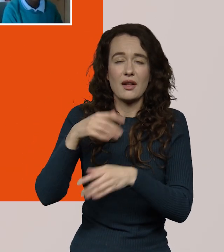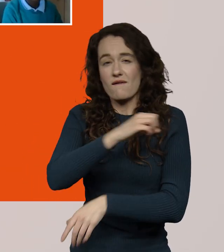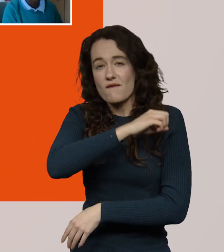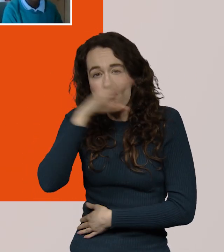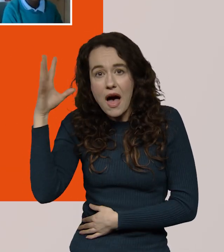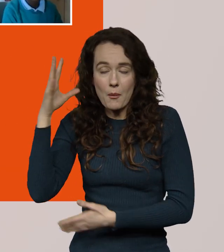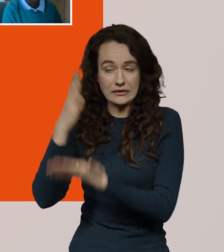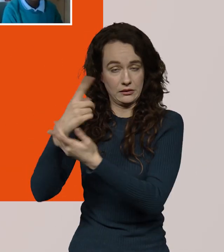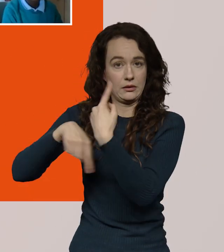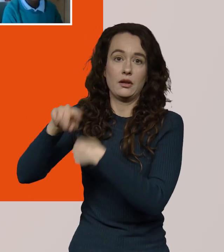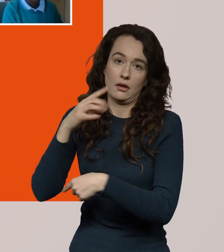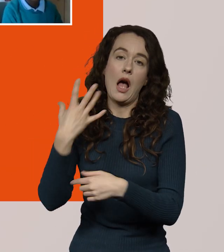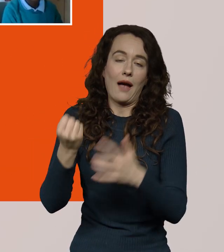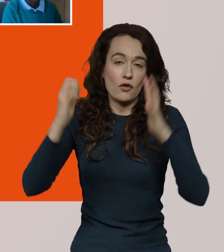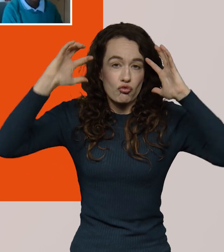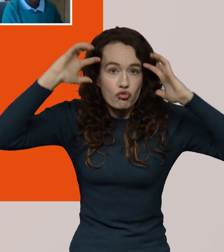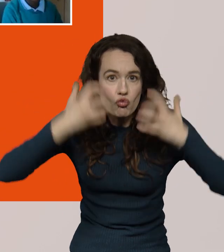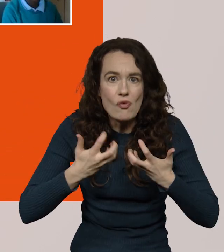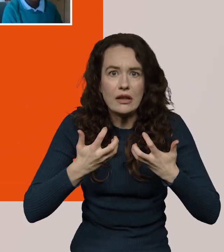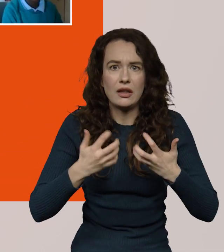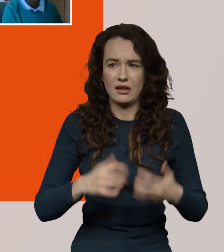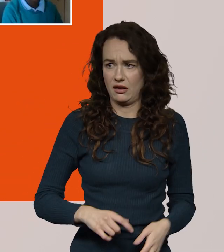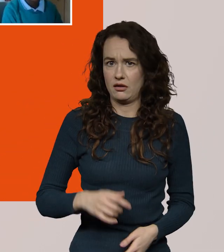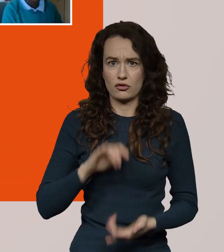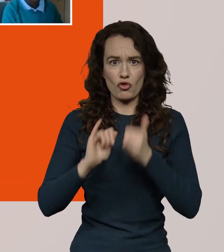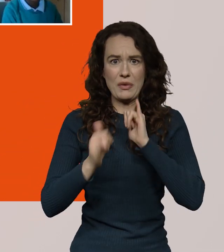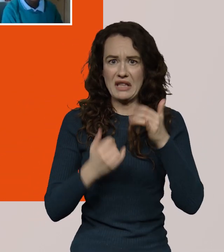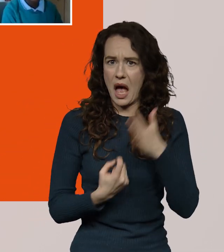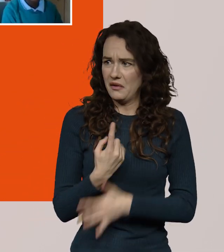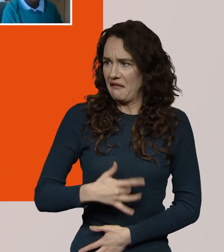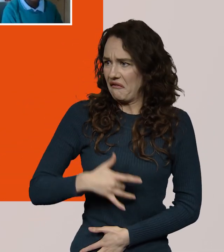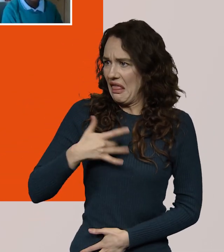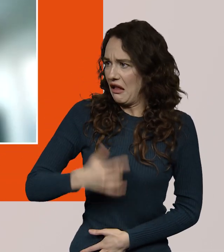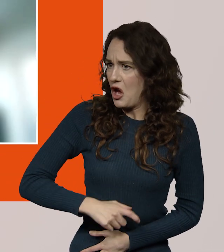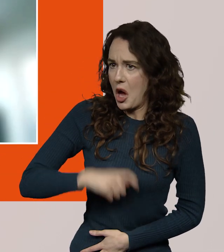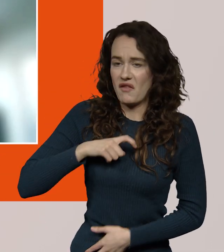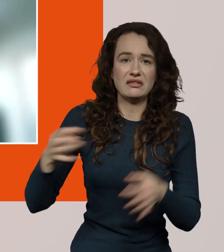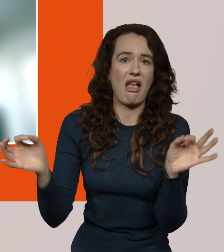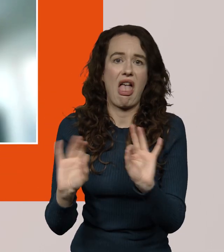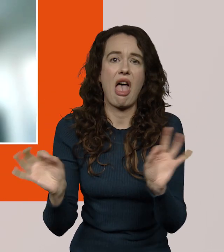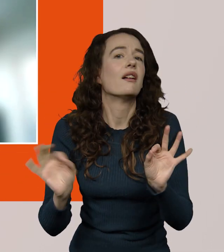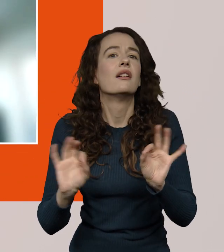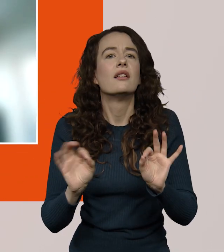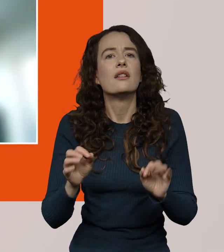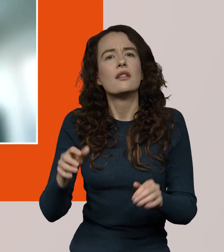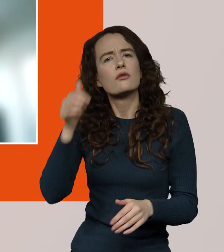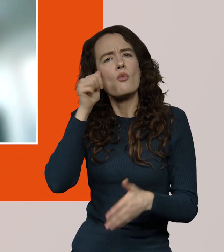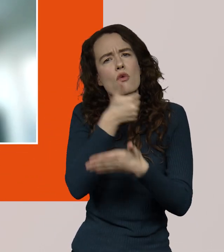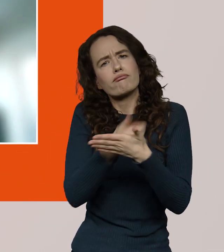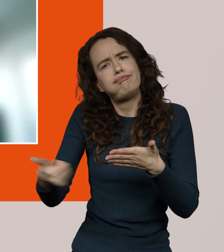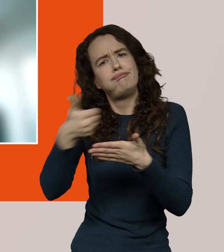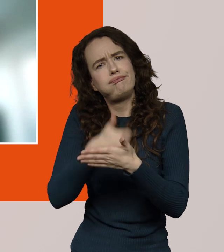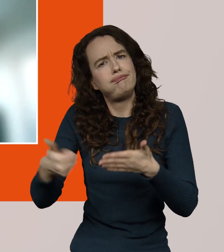I can see a beautiful gold star there. And what have you written in the middle of it, Suleiman? Confidence.